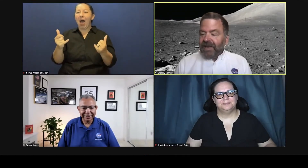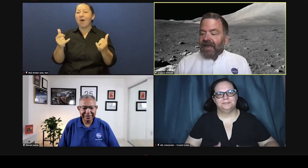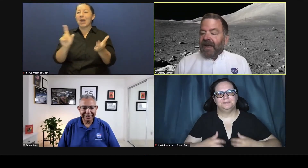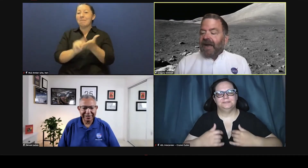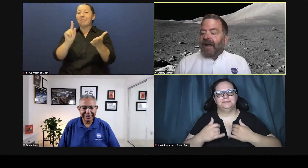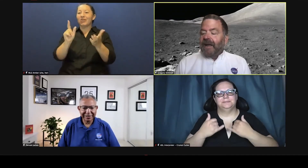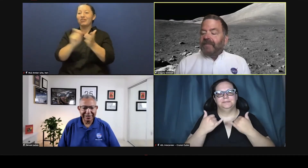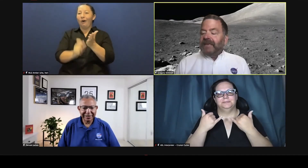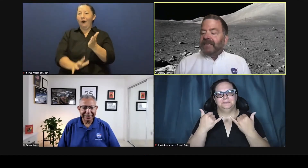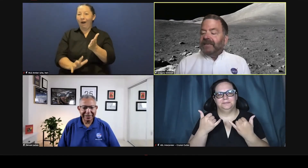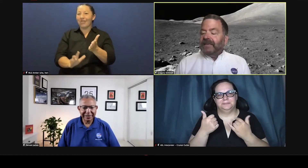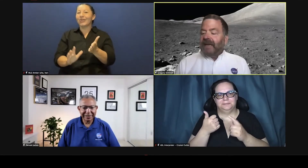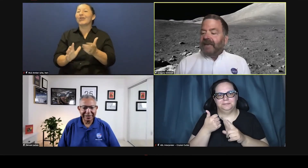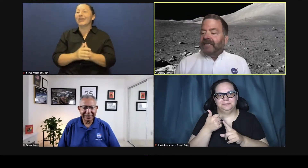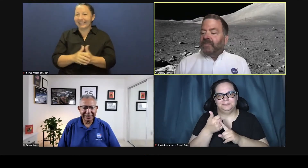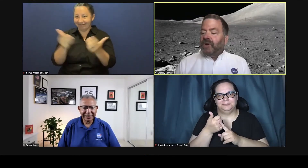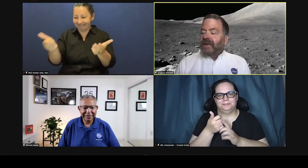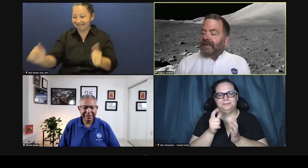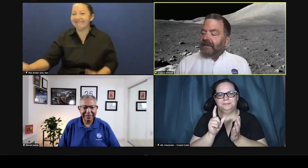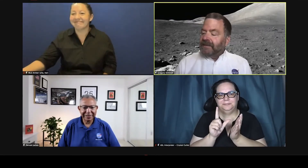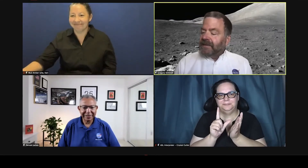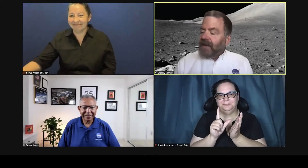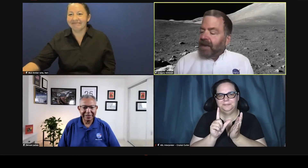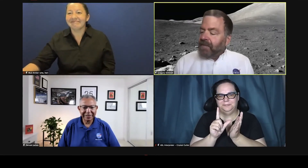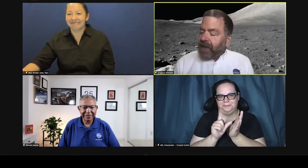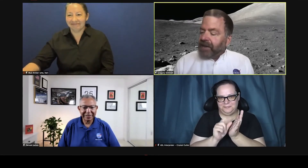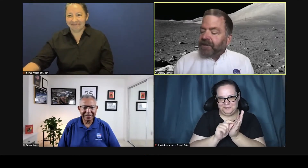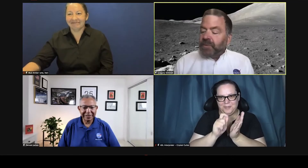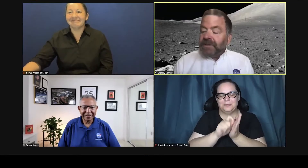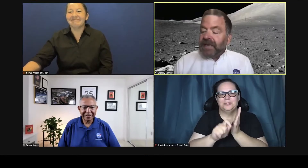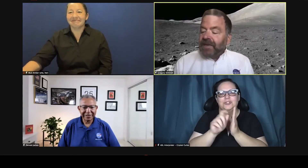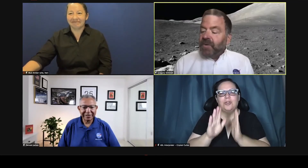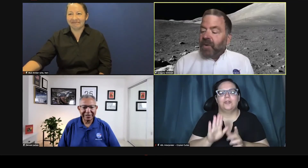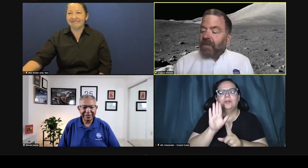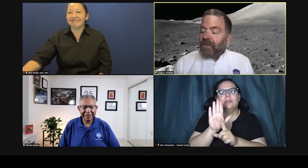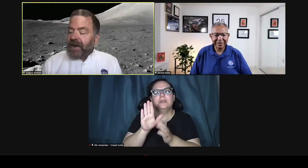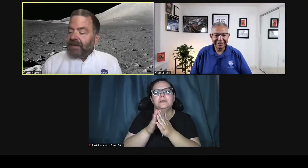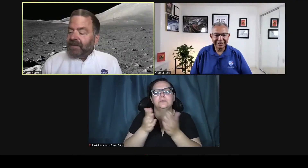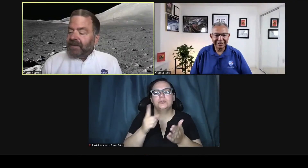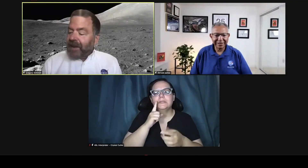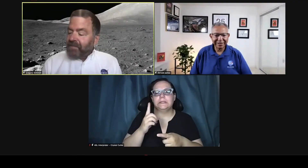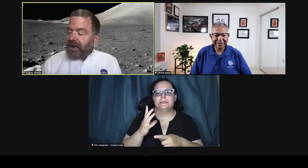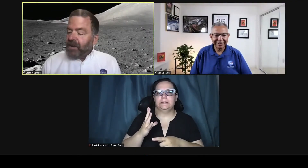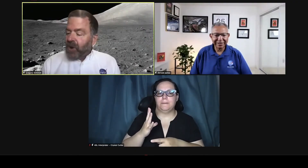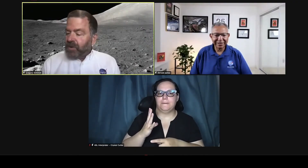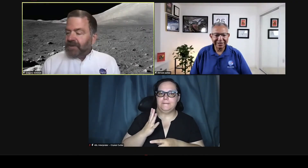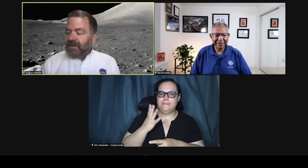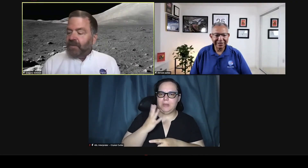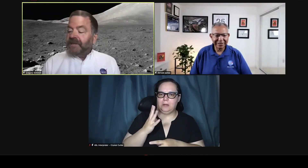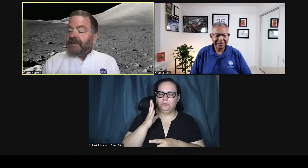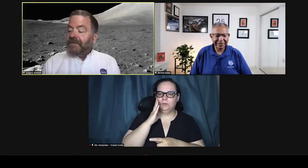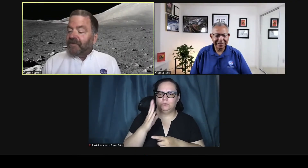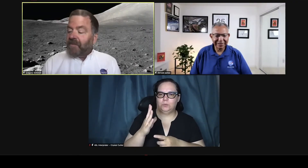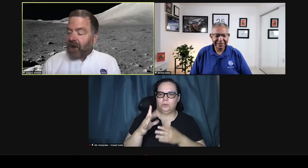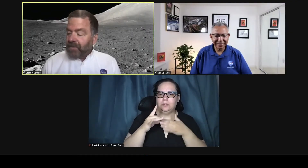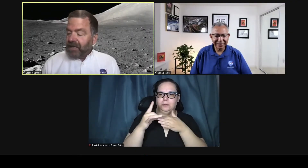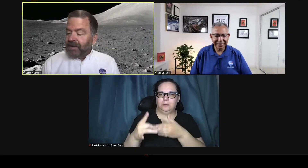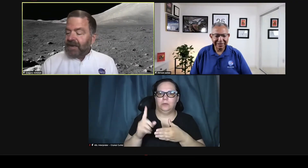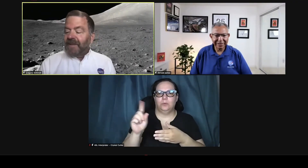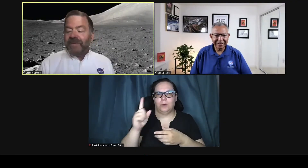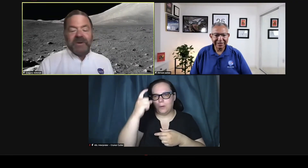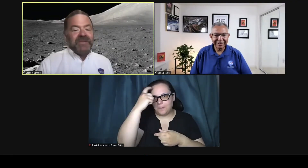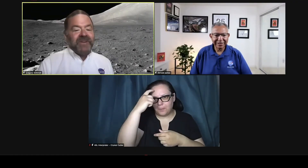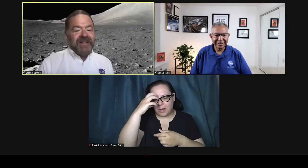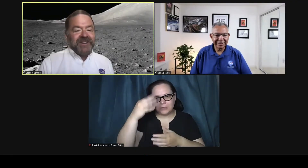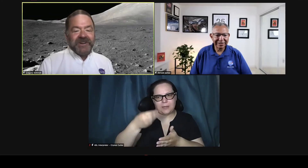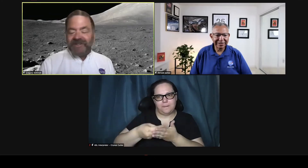author. His book is Manners Will Take You Where Brains and Money Won't, Wisdom from Mama